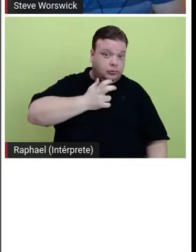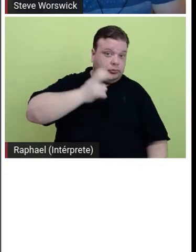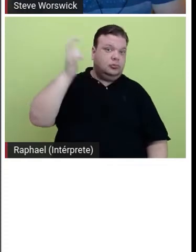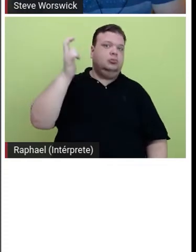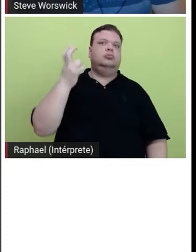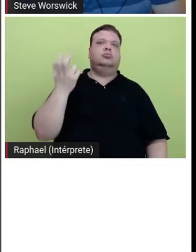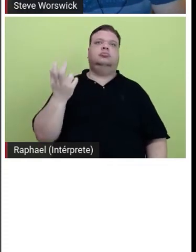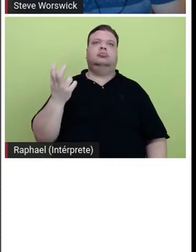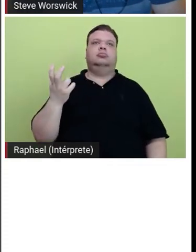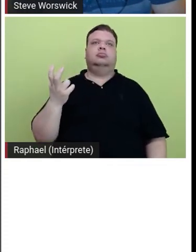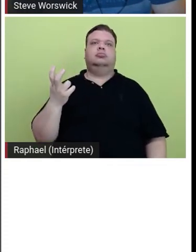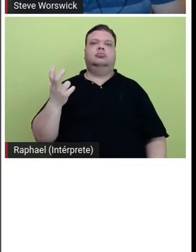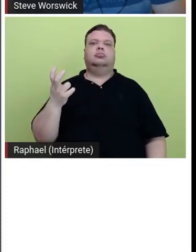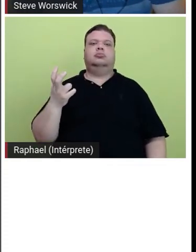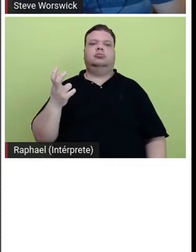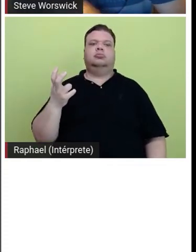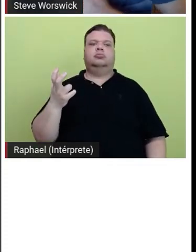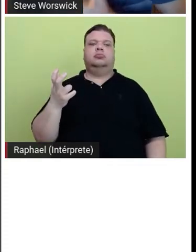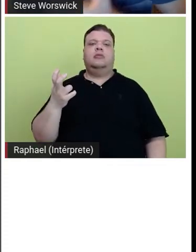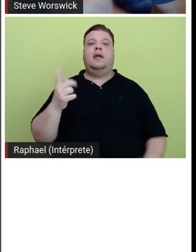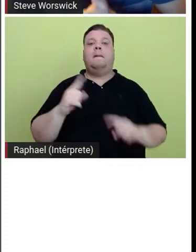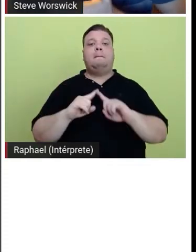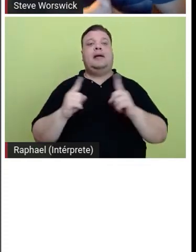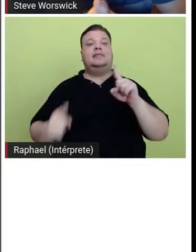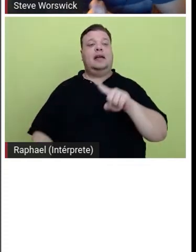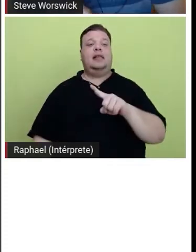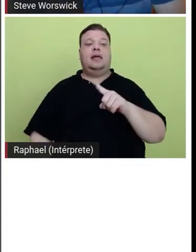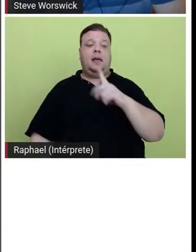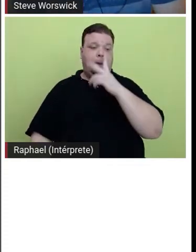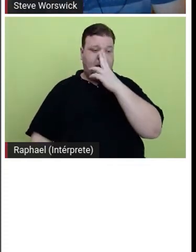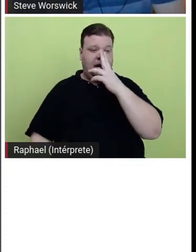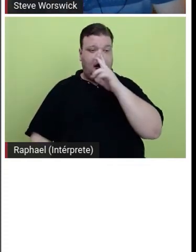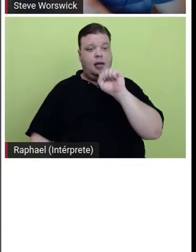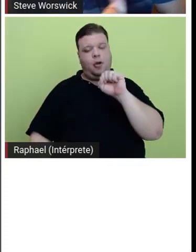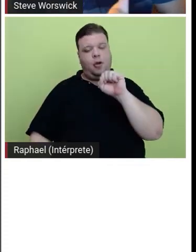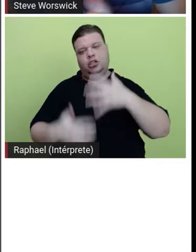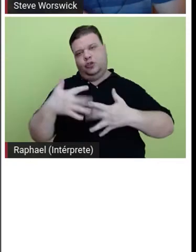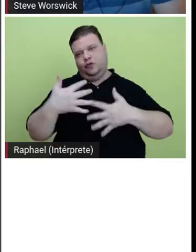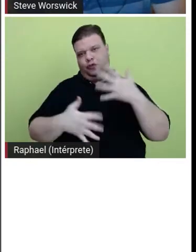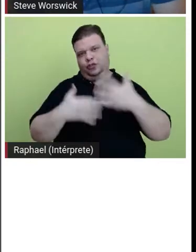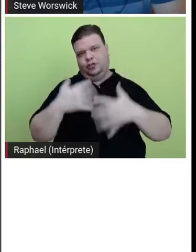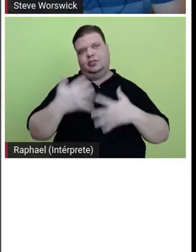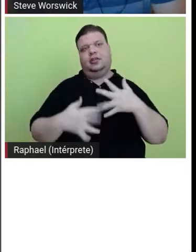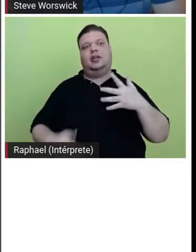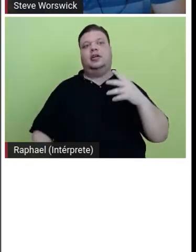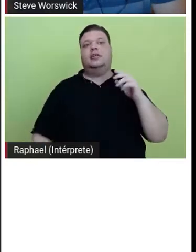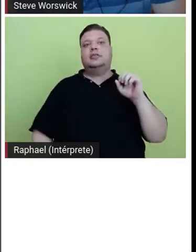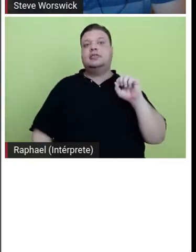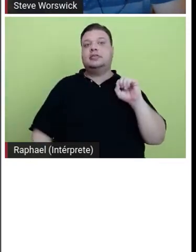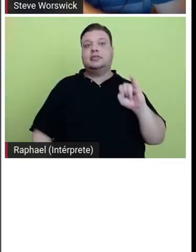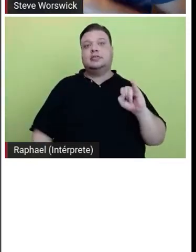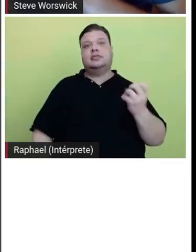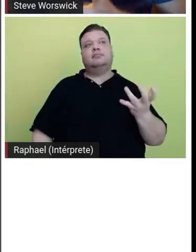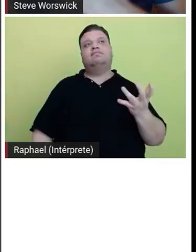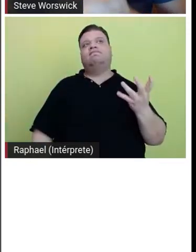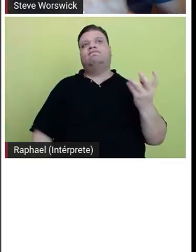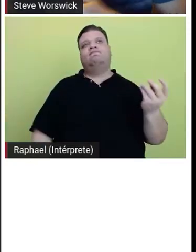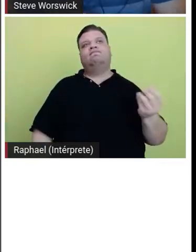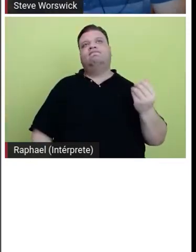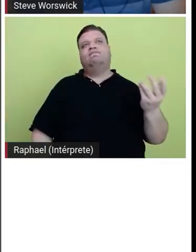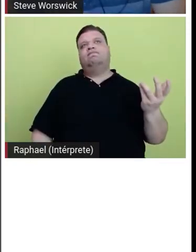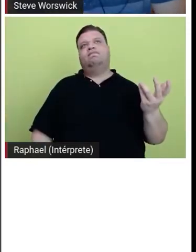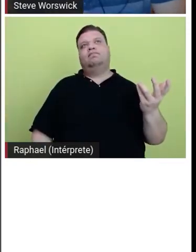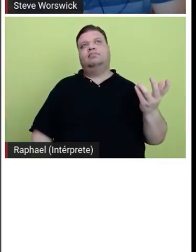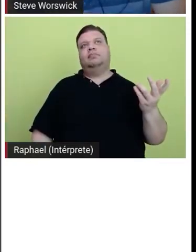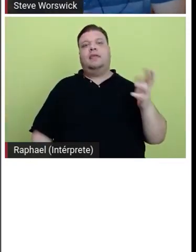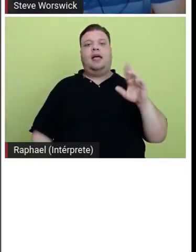days. We're not creating exact models of the human language in these things. It's developing all